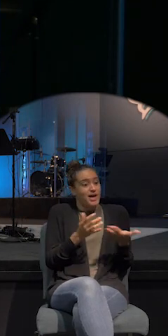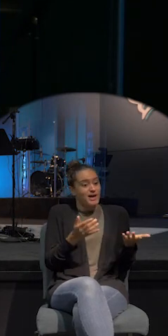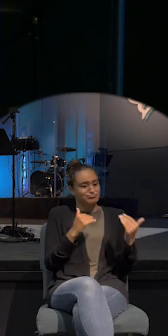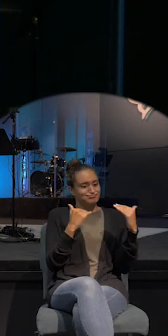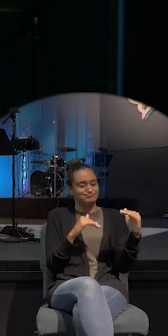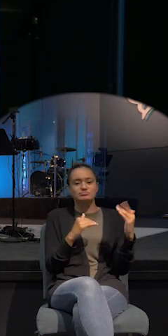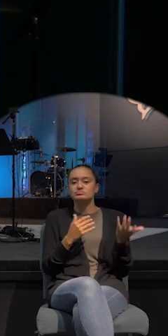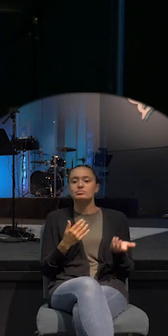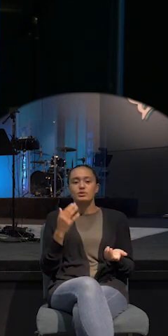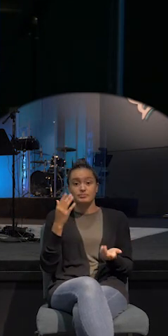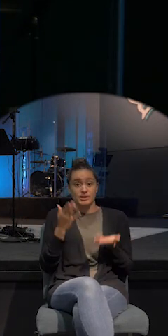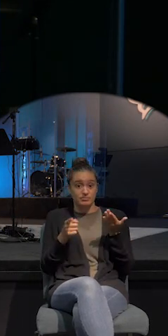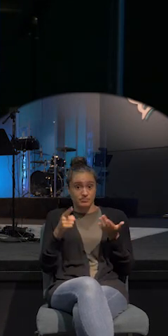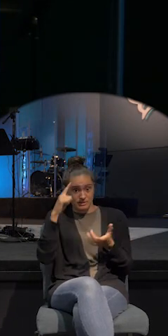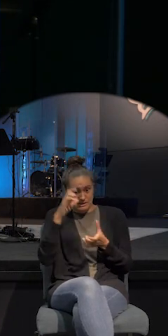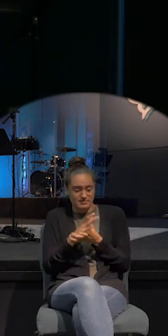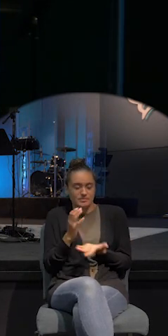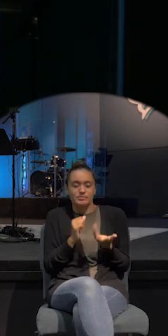I don't show emotion at home.